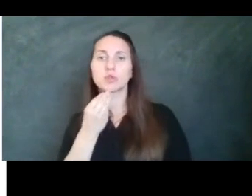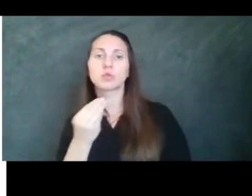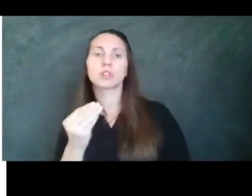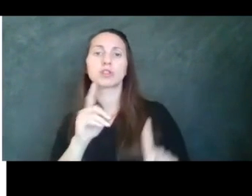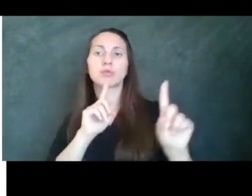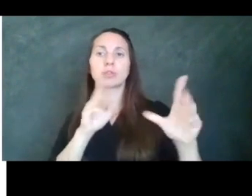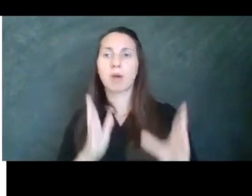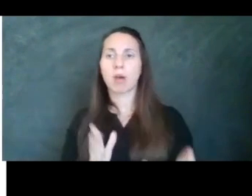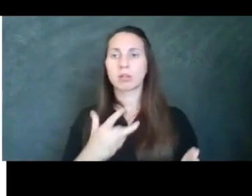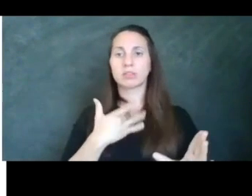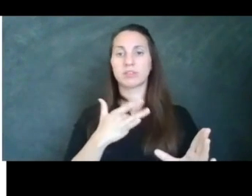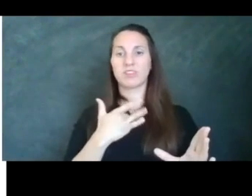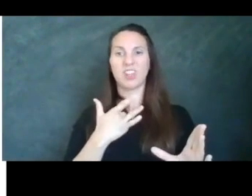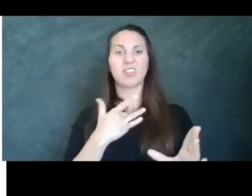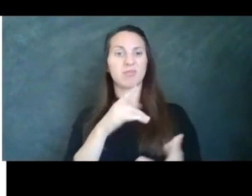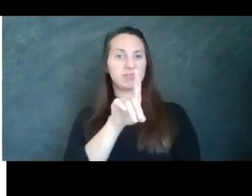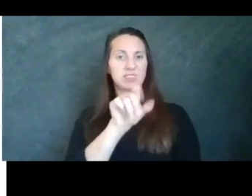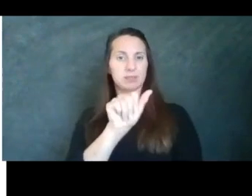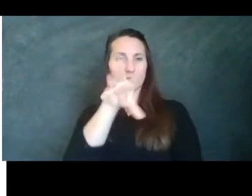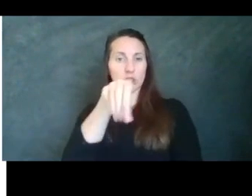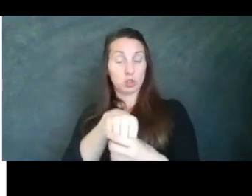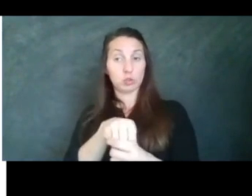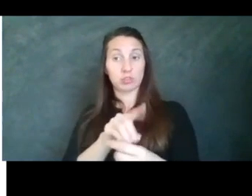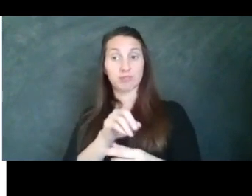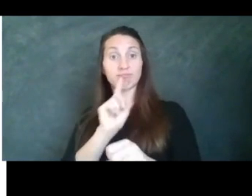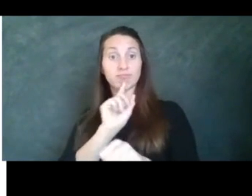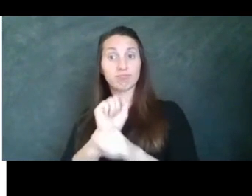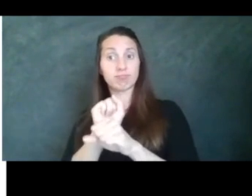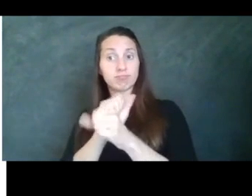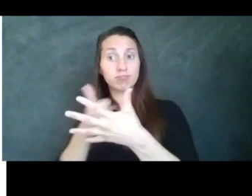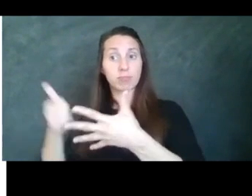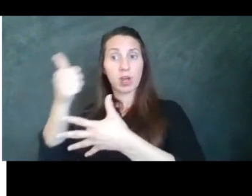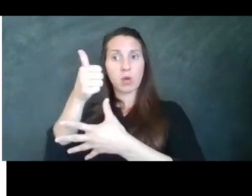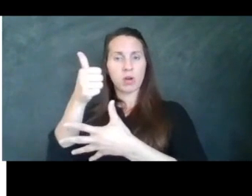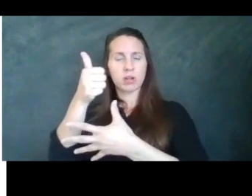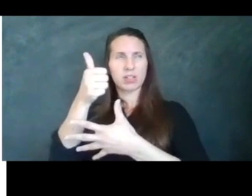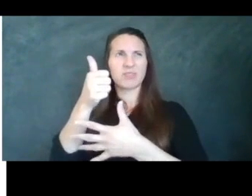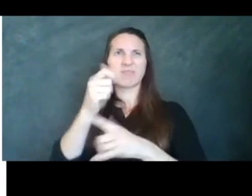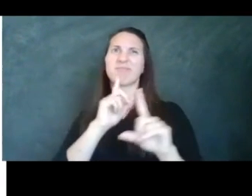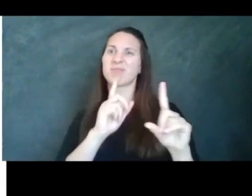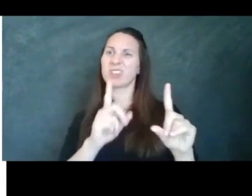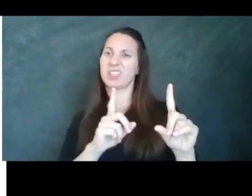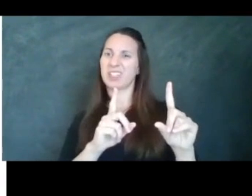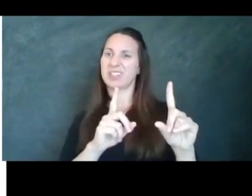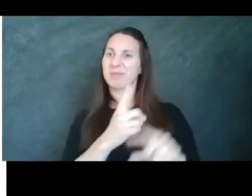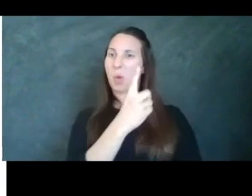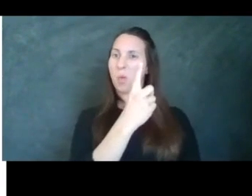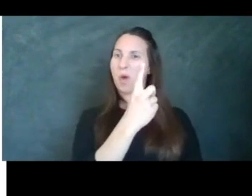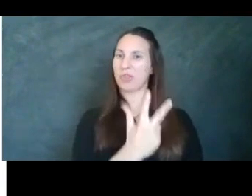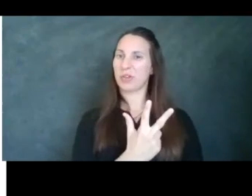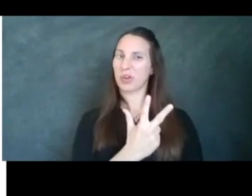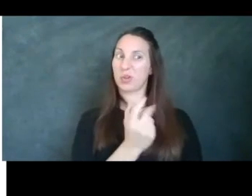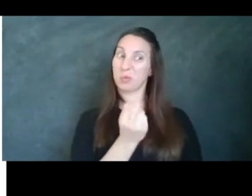that disability inclusion is a priority, less than 1/3 of respondents